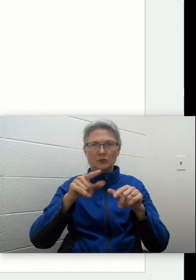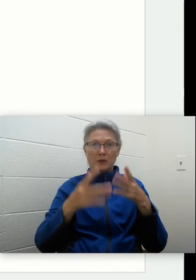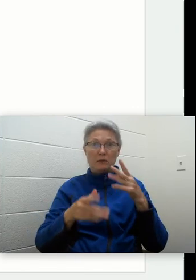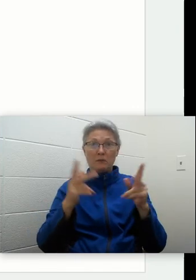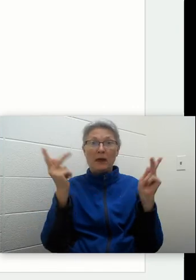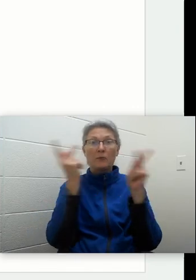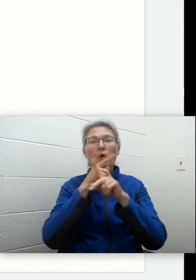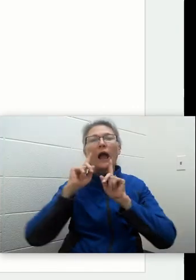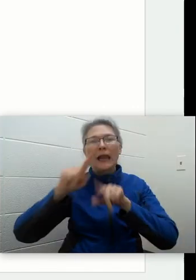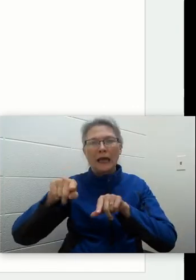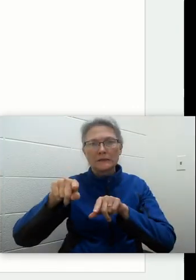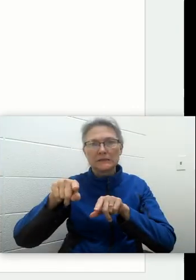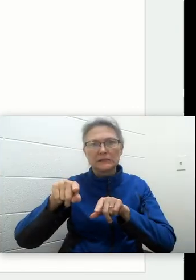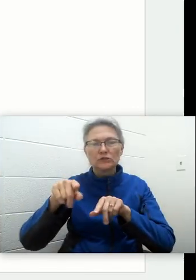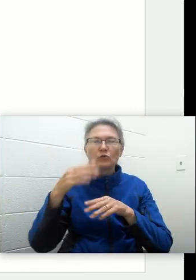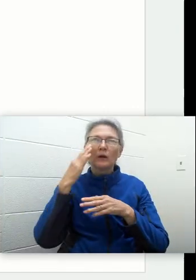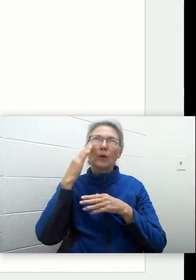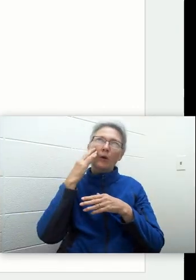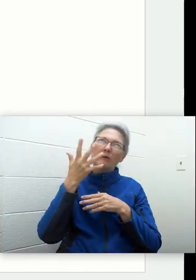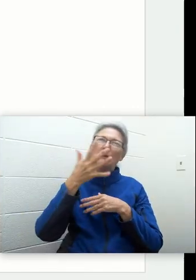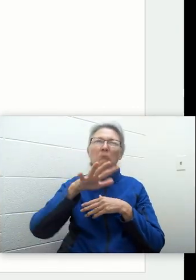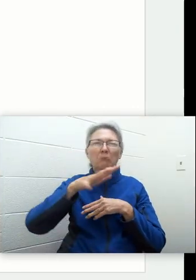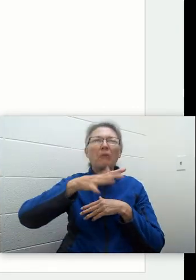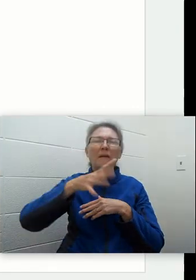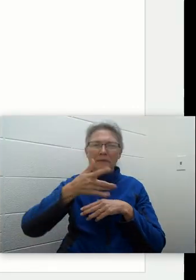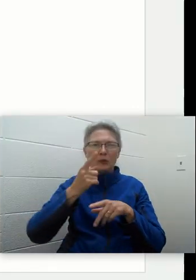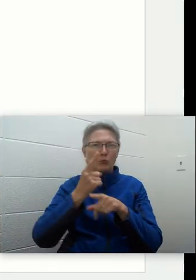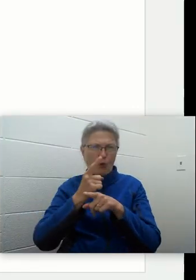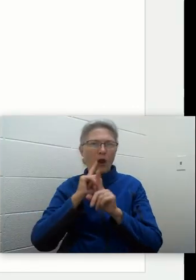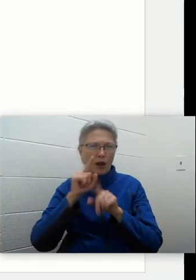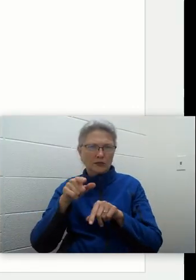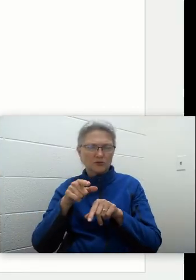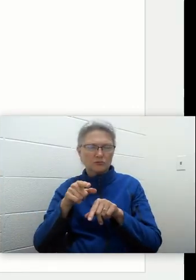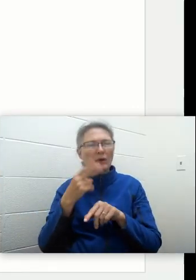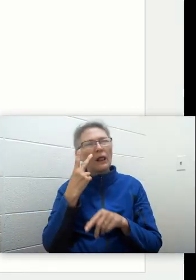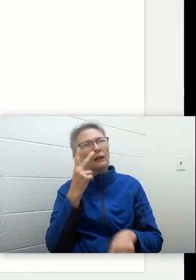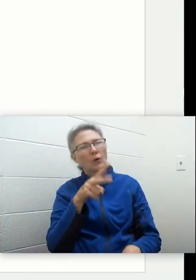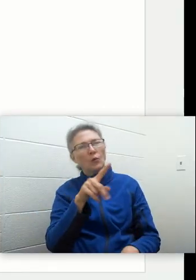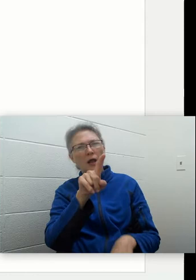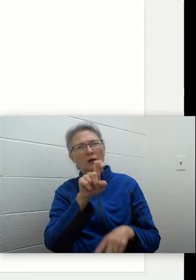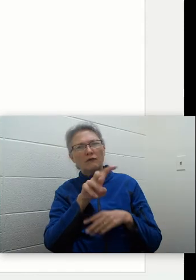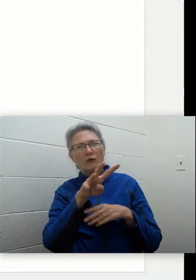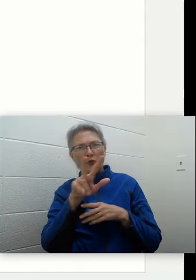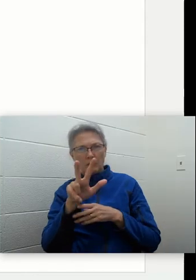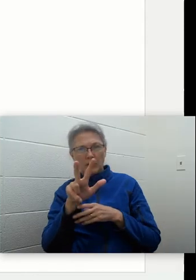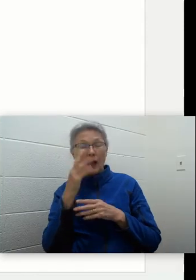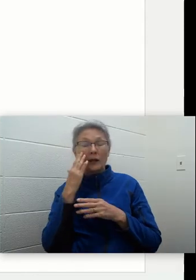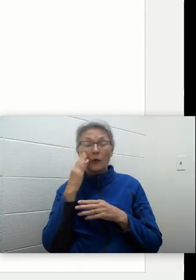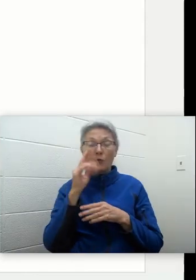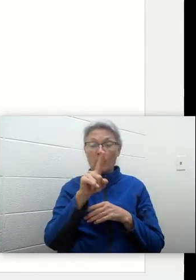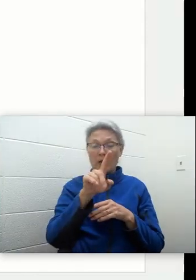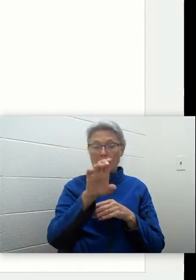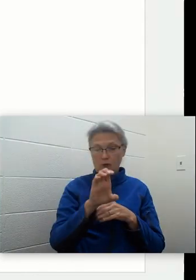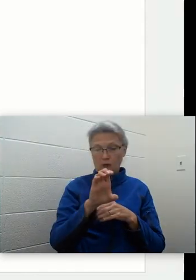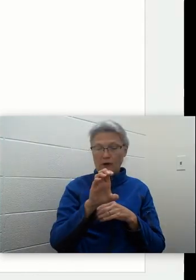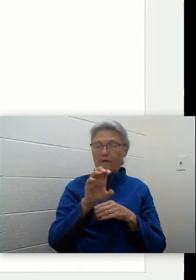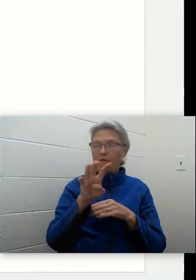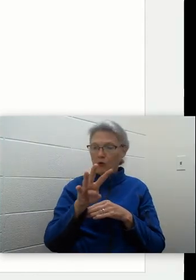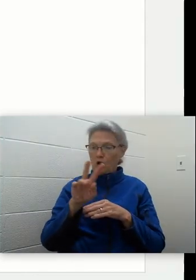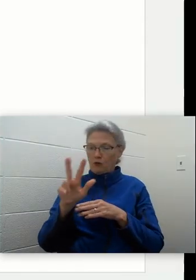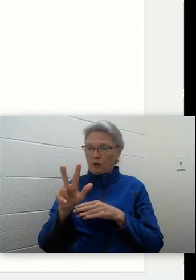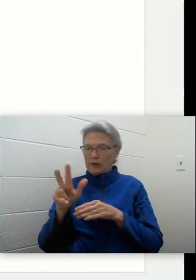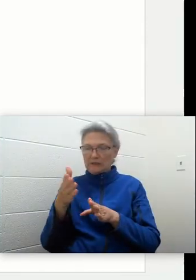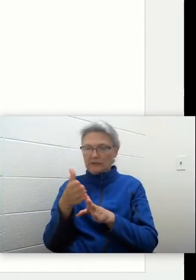product, so that I know if I'm in the right range or not. And when I look at 143, I know that 143 is